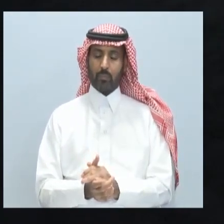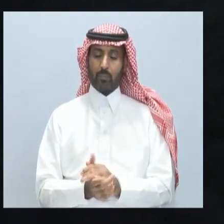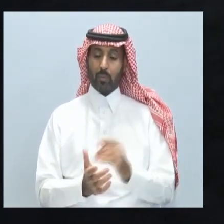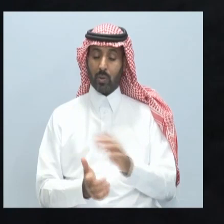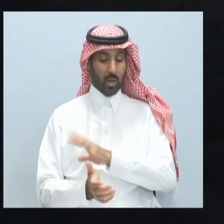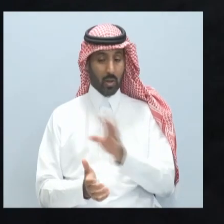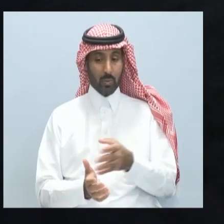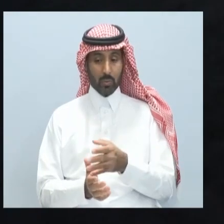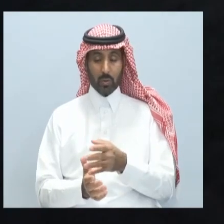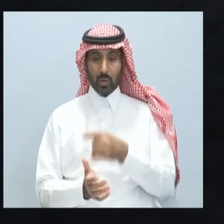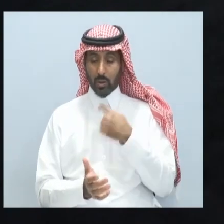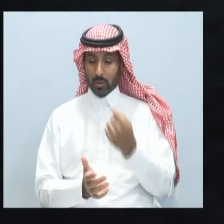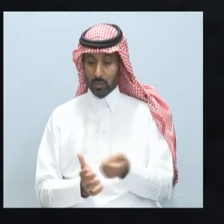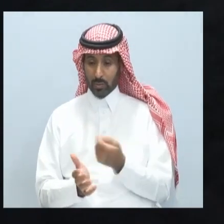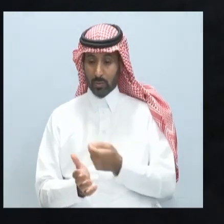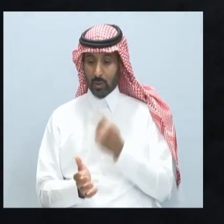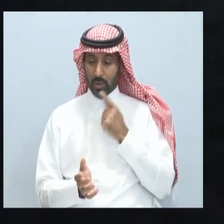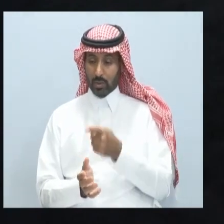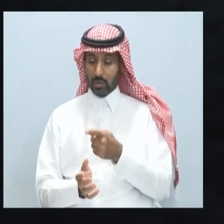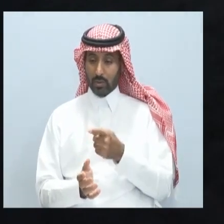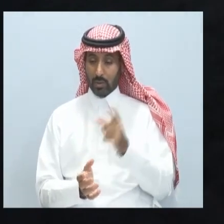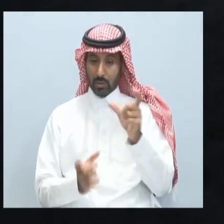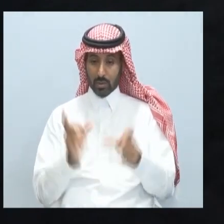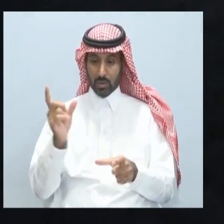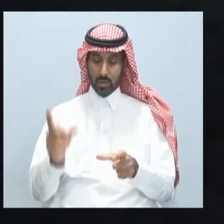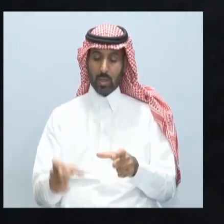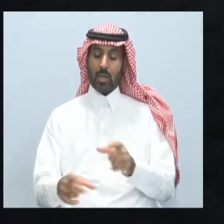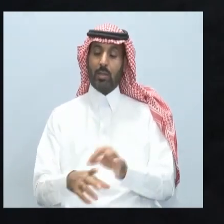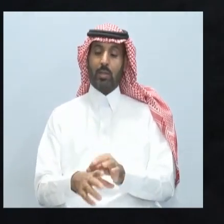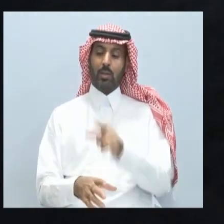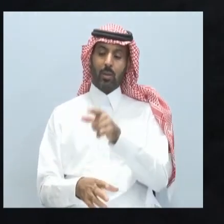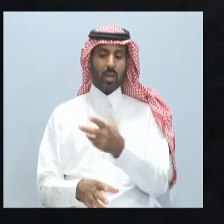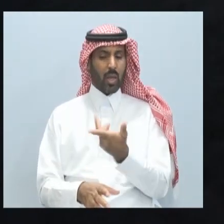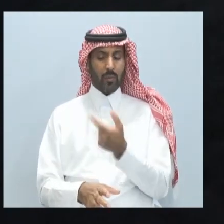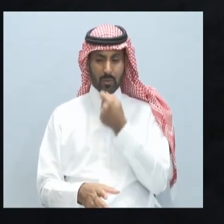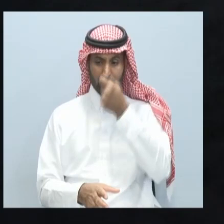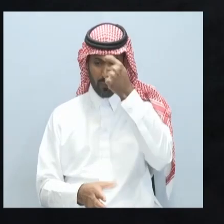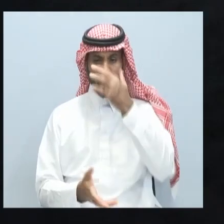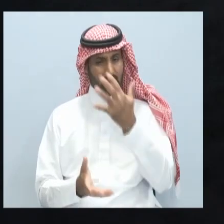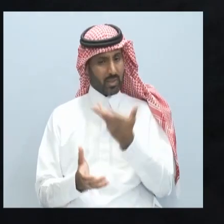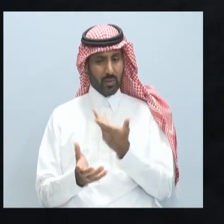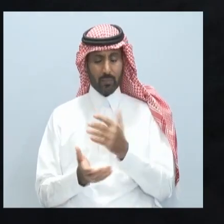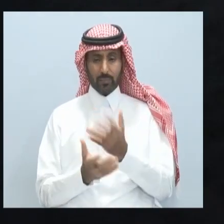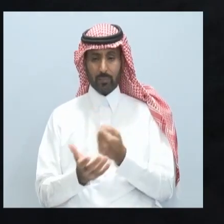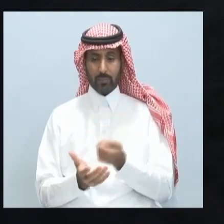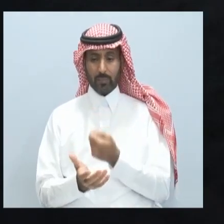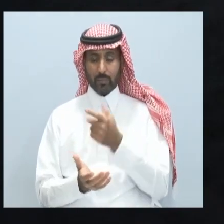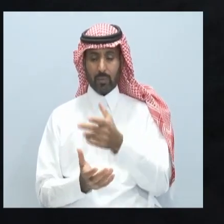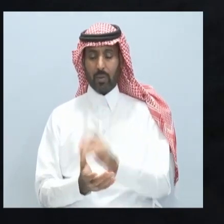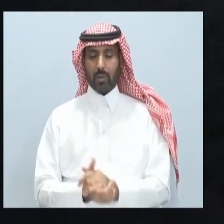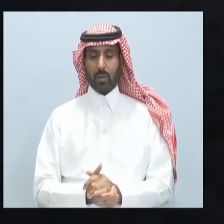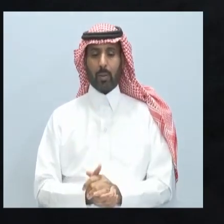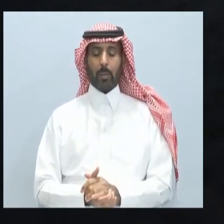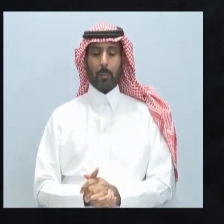negative. Like when I say, for example, a person is sensitive. So this is not positive nor negative. It's something that just describes this person.